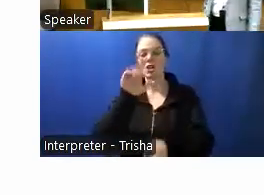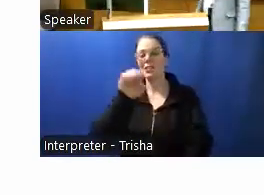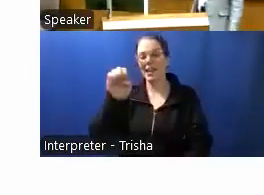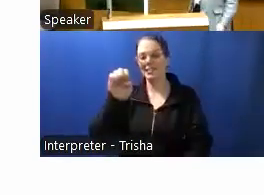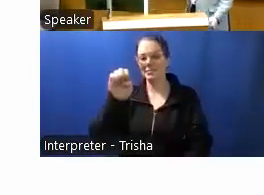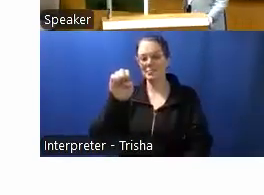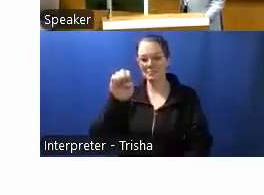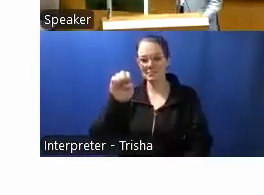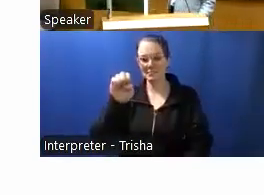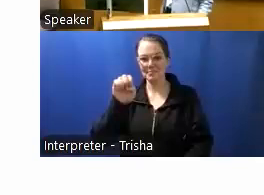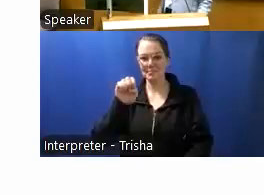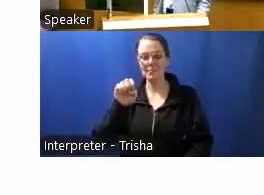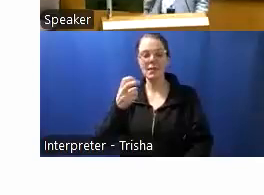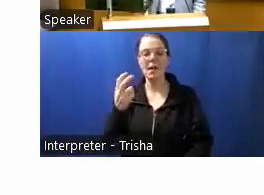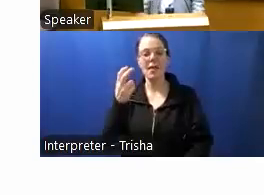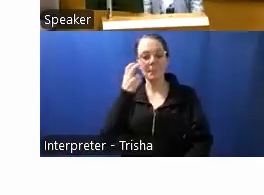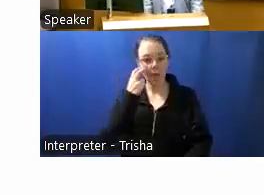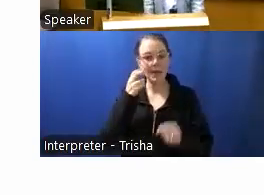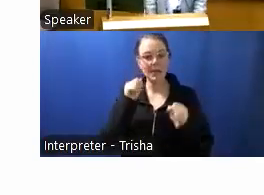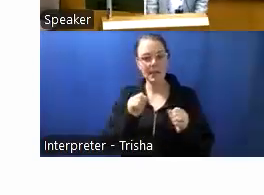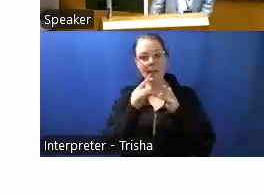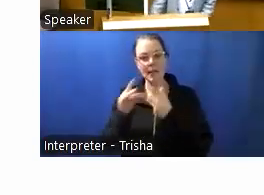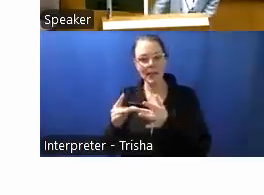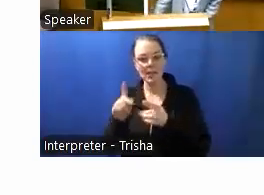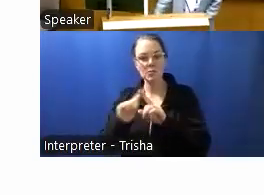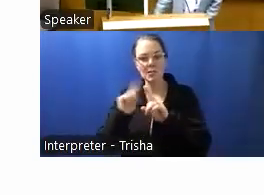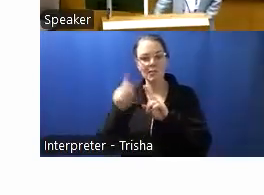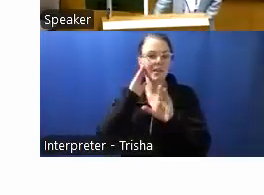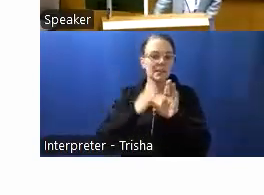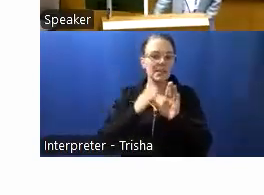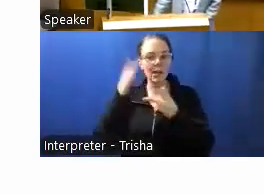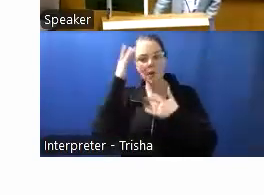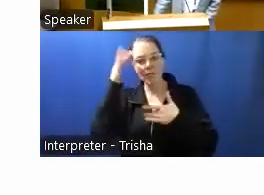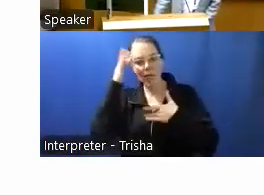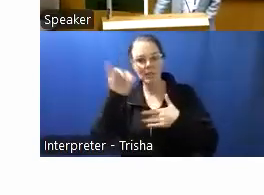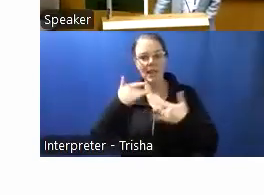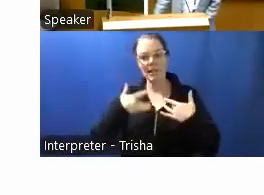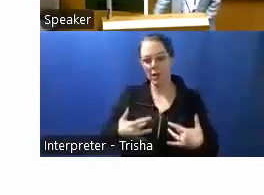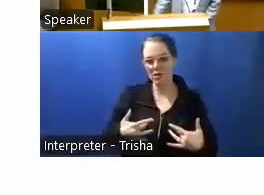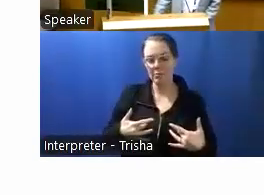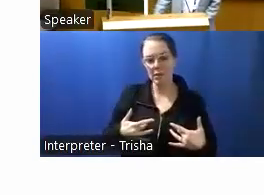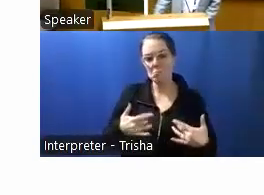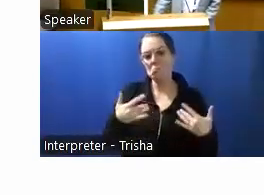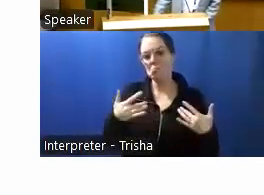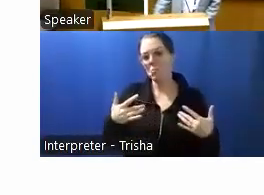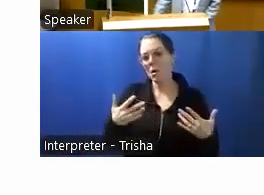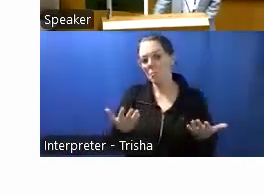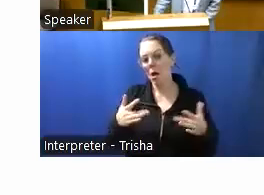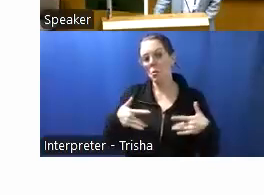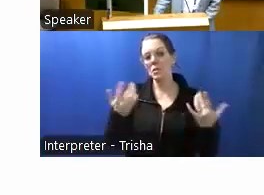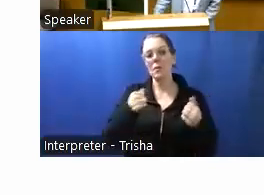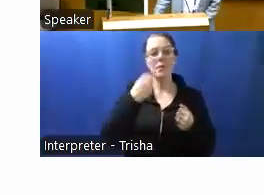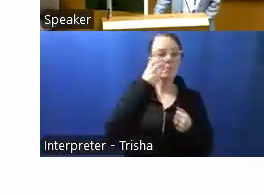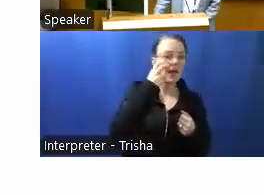You made a good case that blindness can lead to various forms of psychopathology like depression. Could you also say something on the relationship between blindness